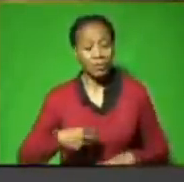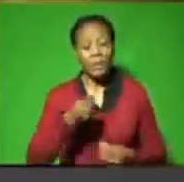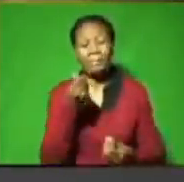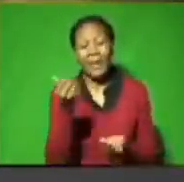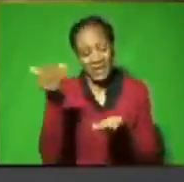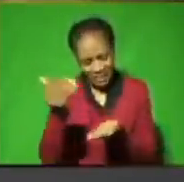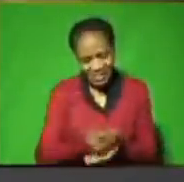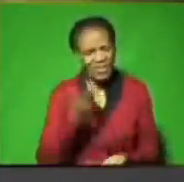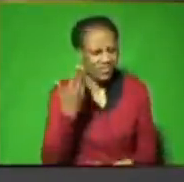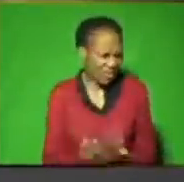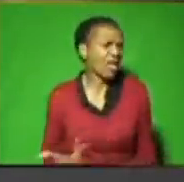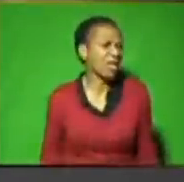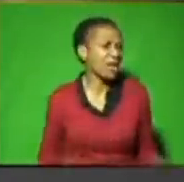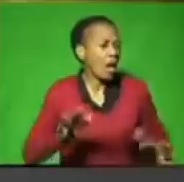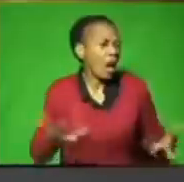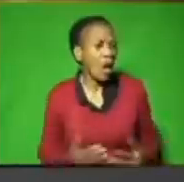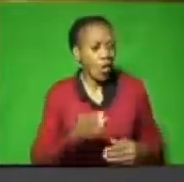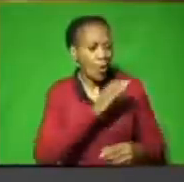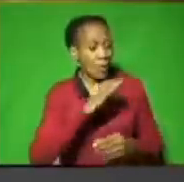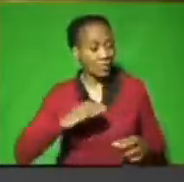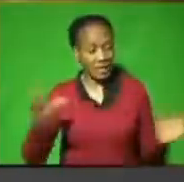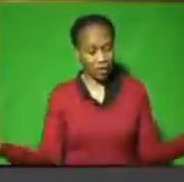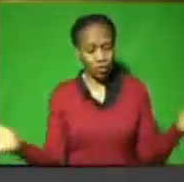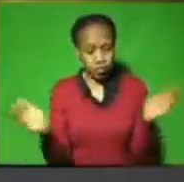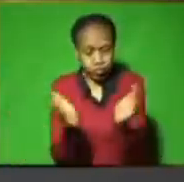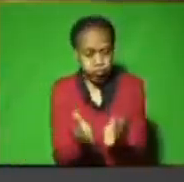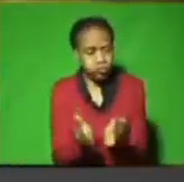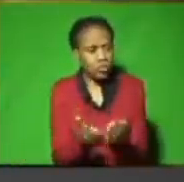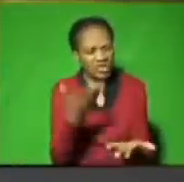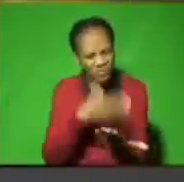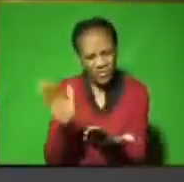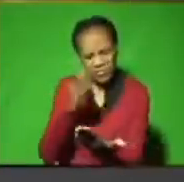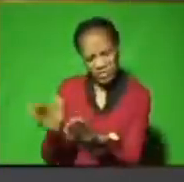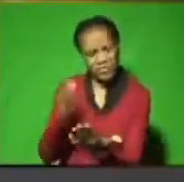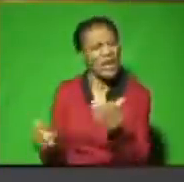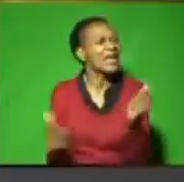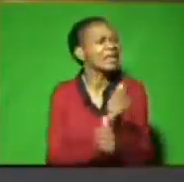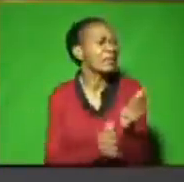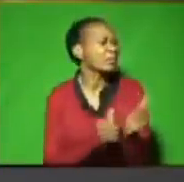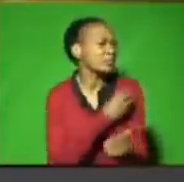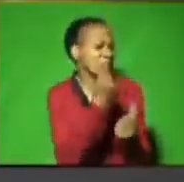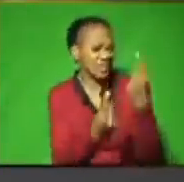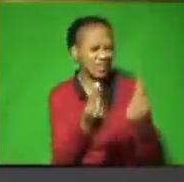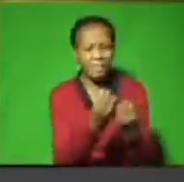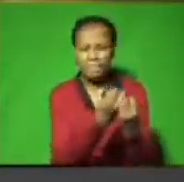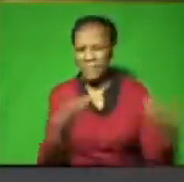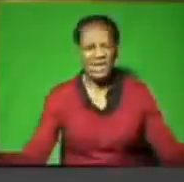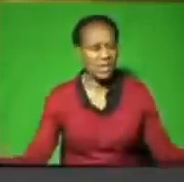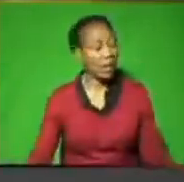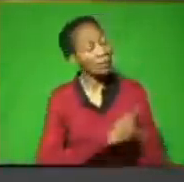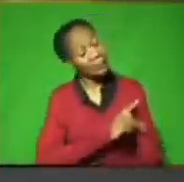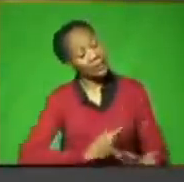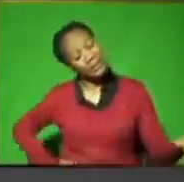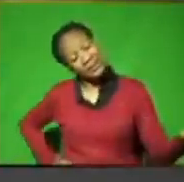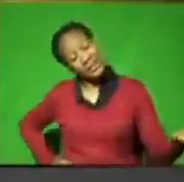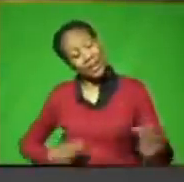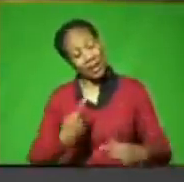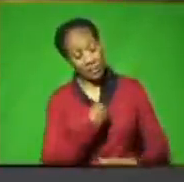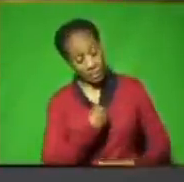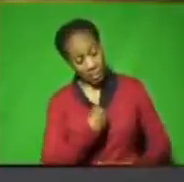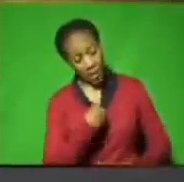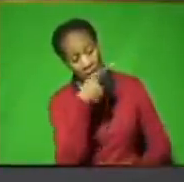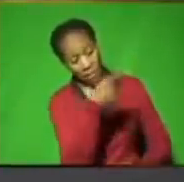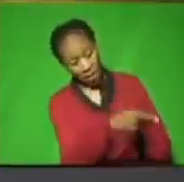money by reducing cabinet, by removing deputy ministers. President,